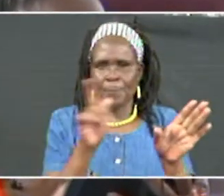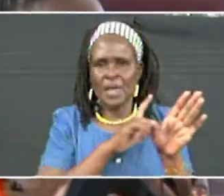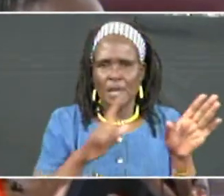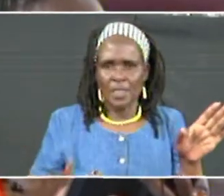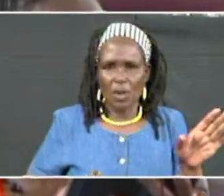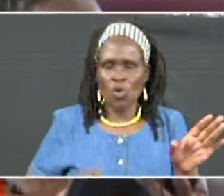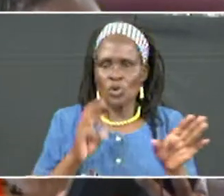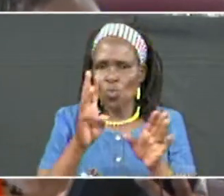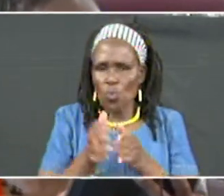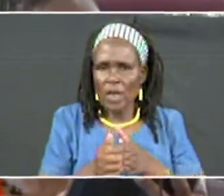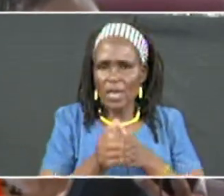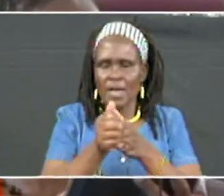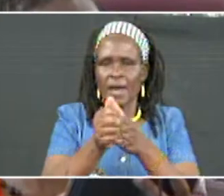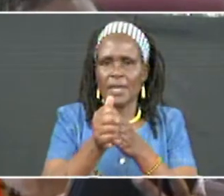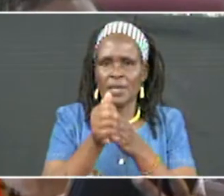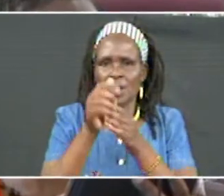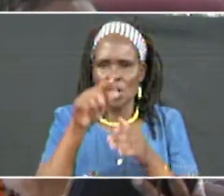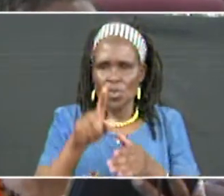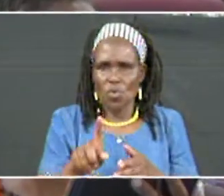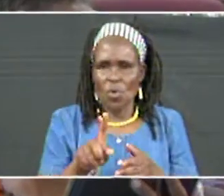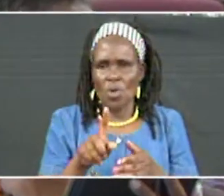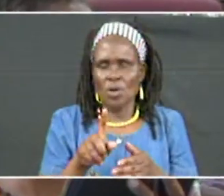guide